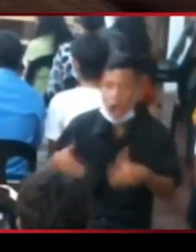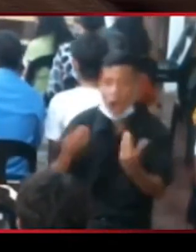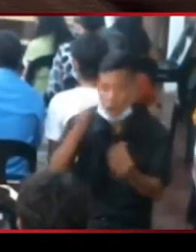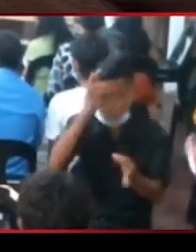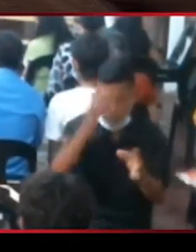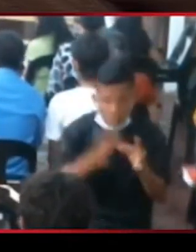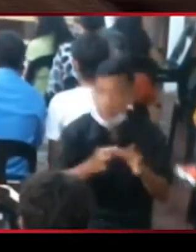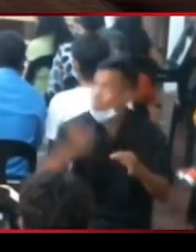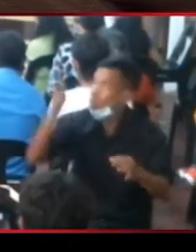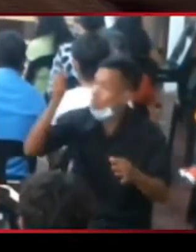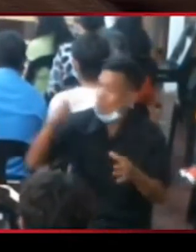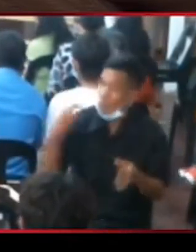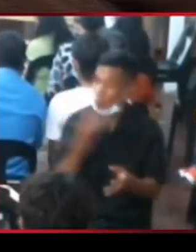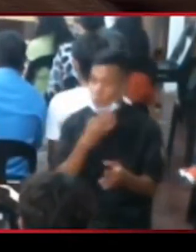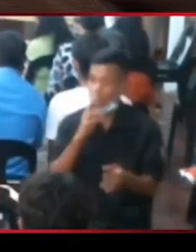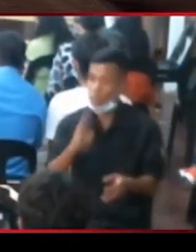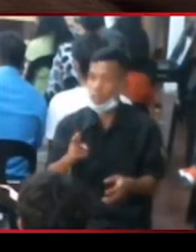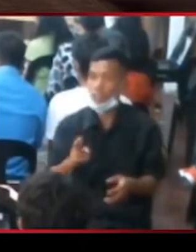are,